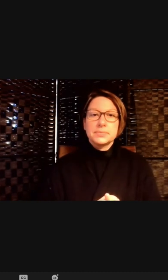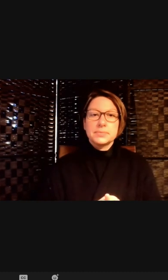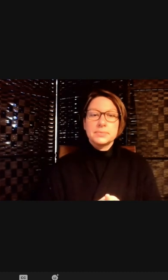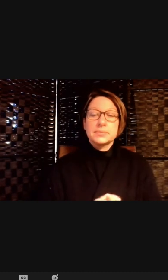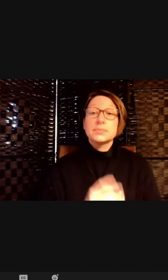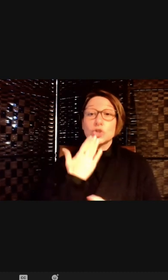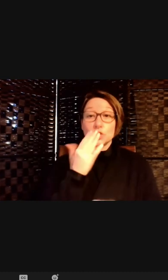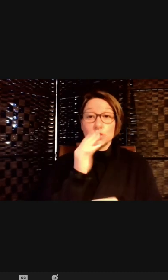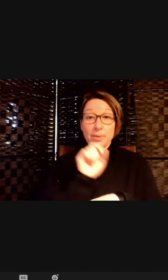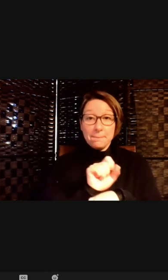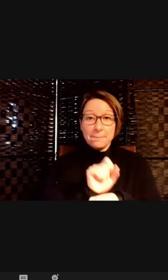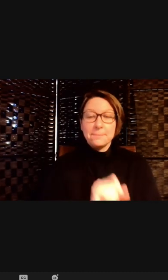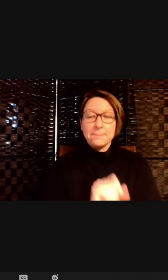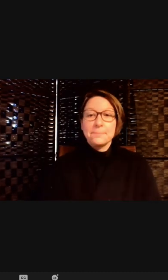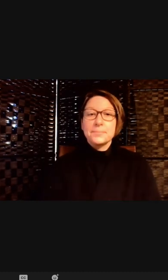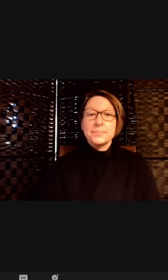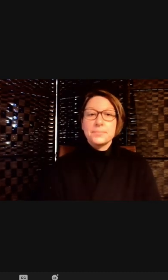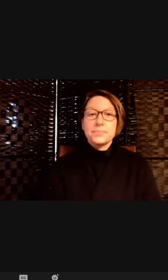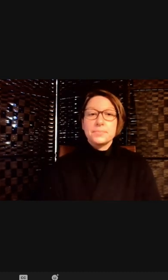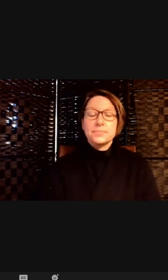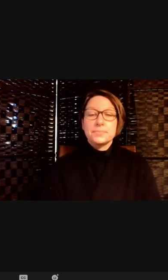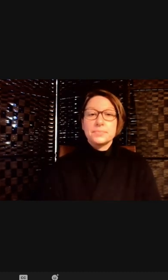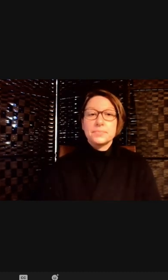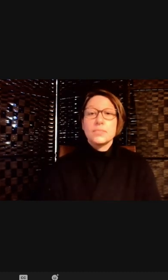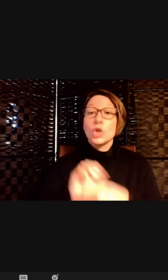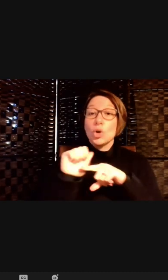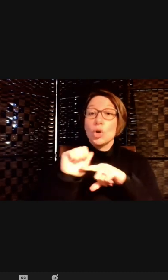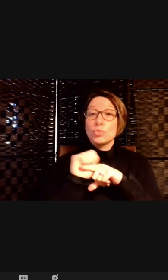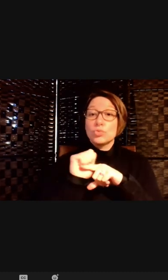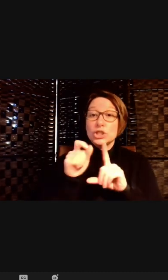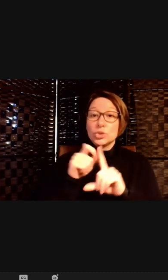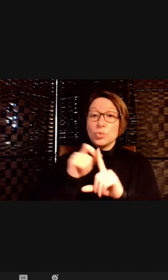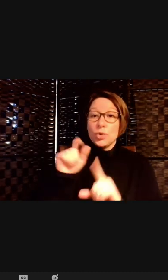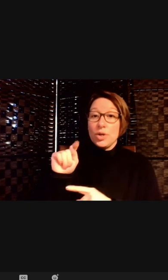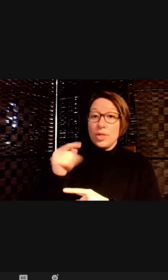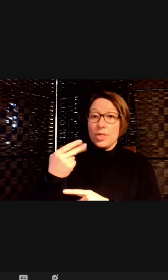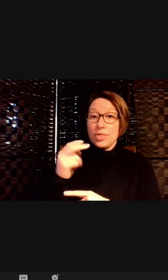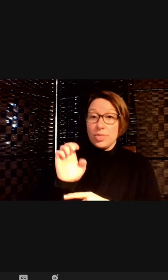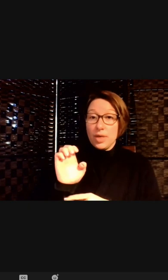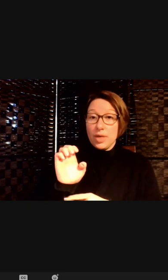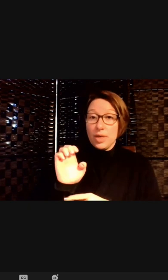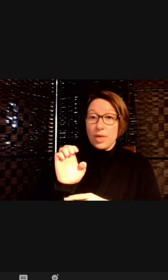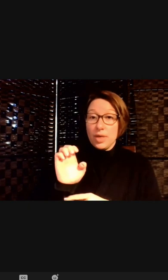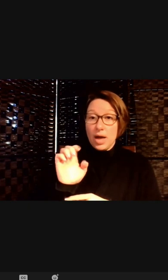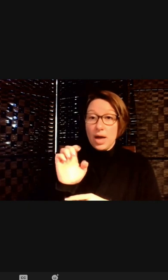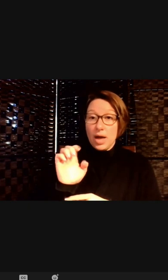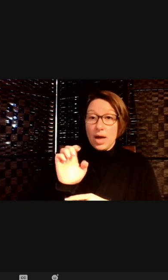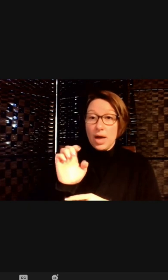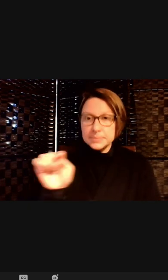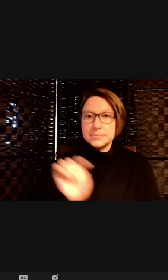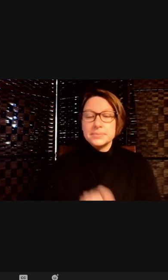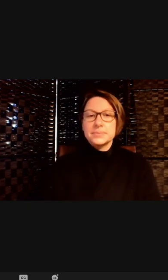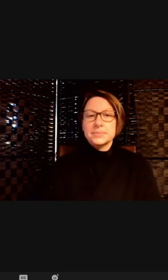Good job. Let's practice our word the. Drag it for me.